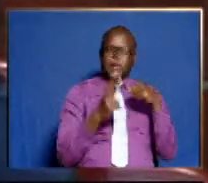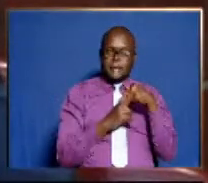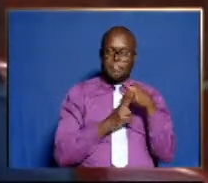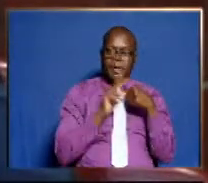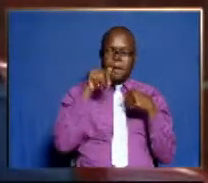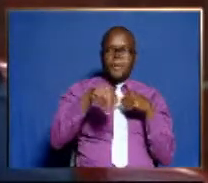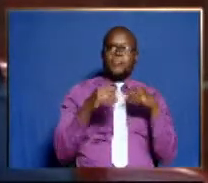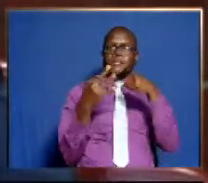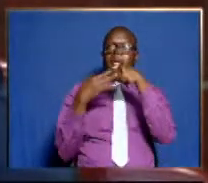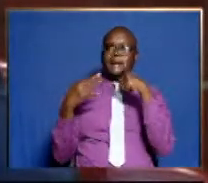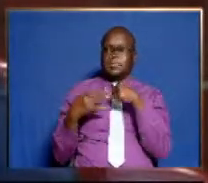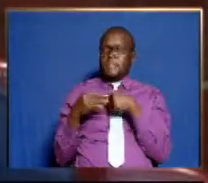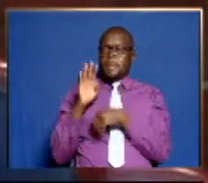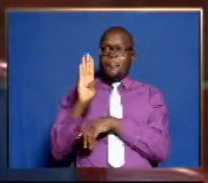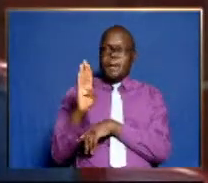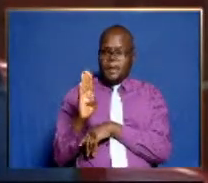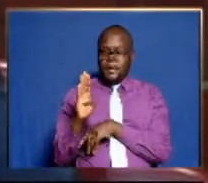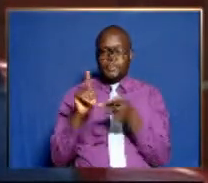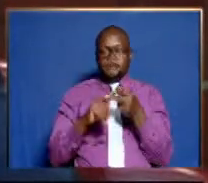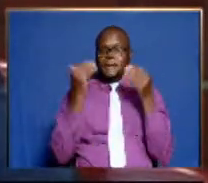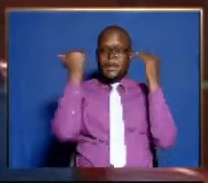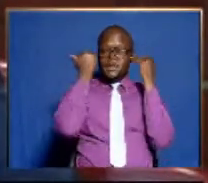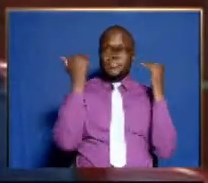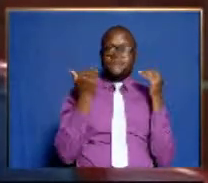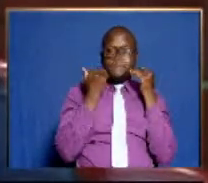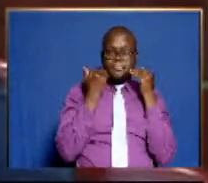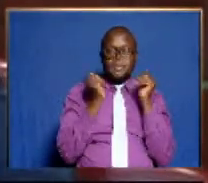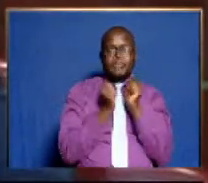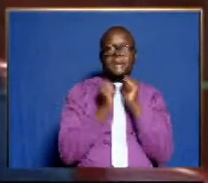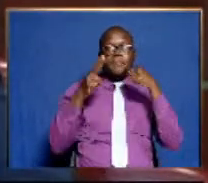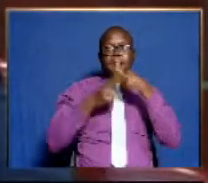37.88 billion, and the judiciary at